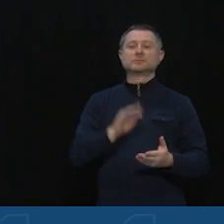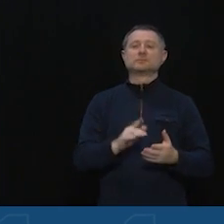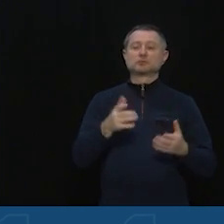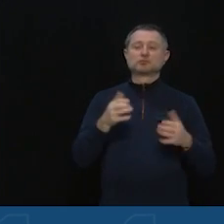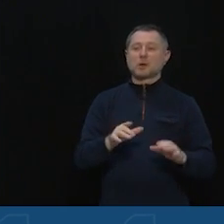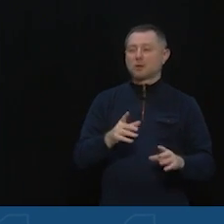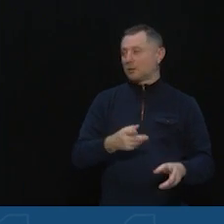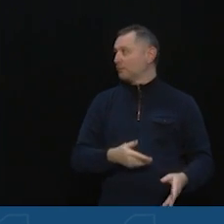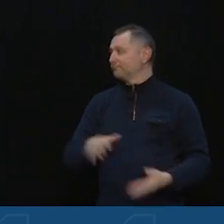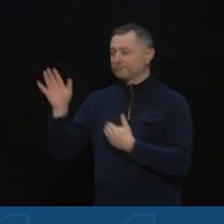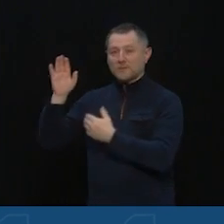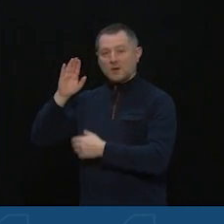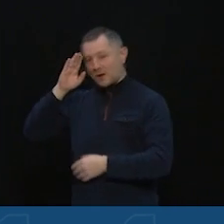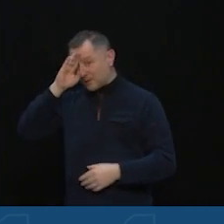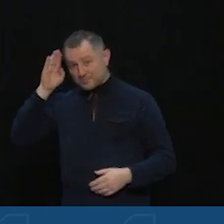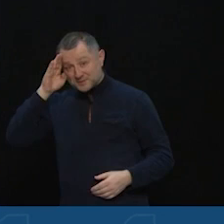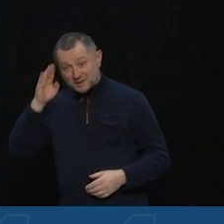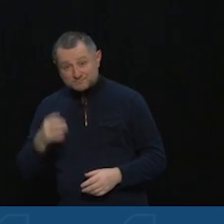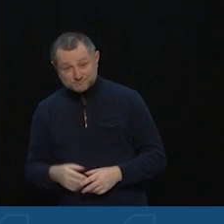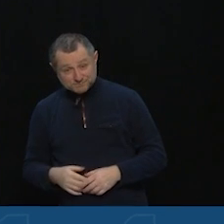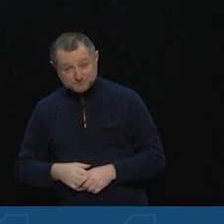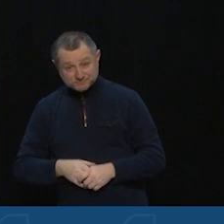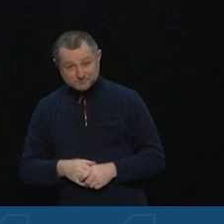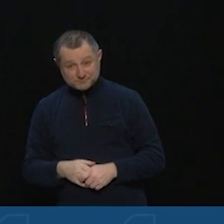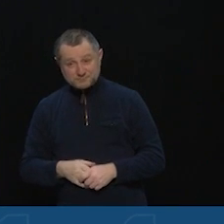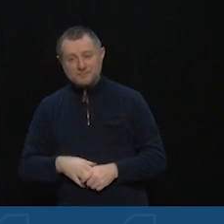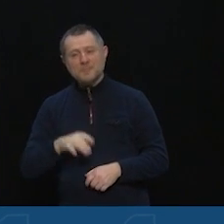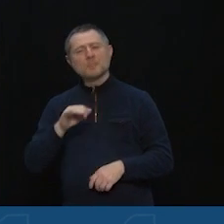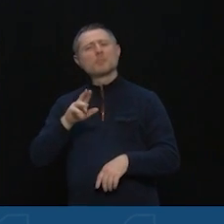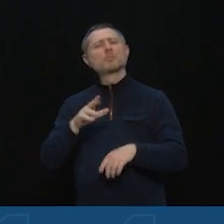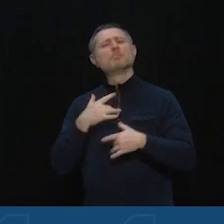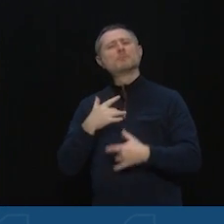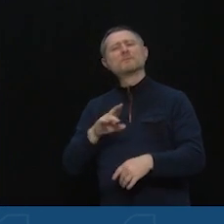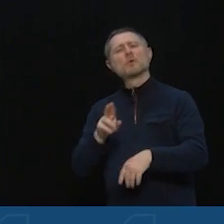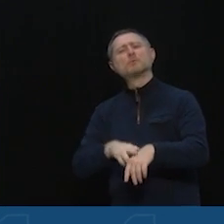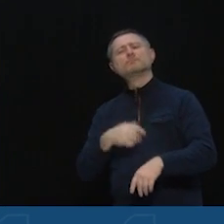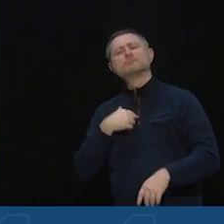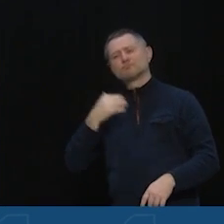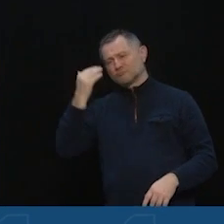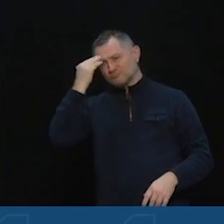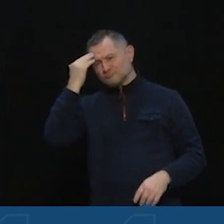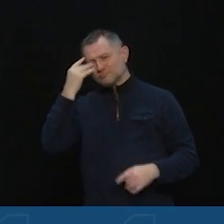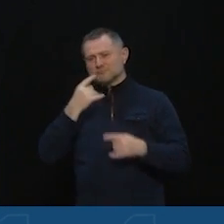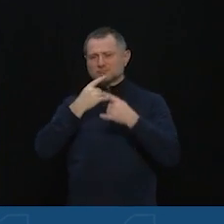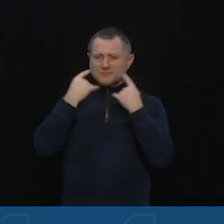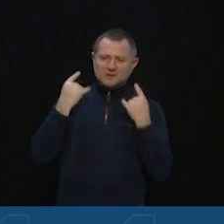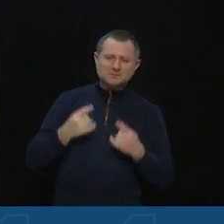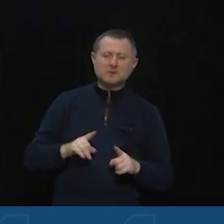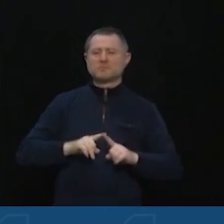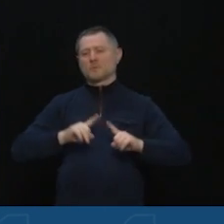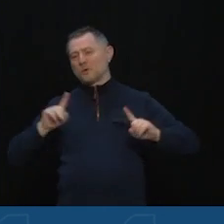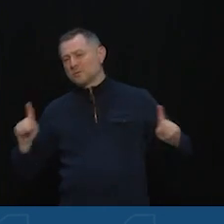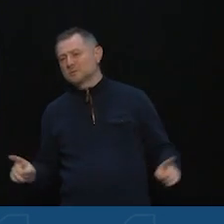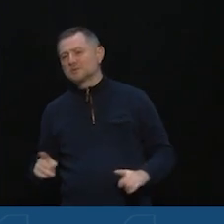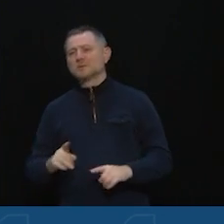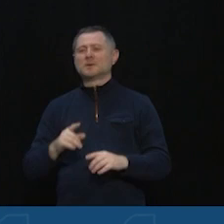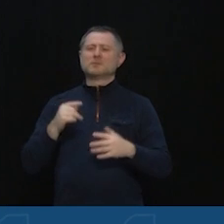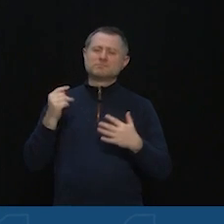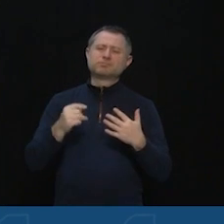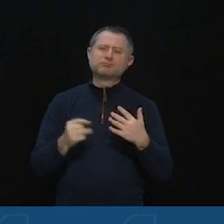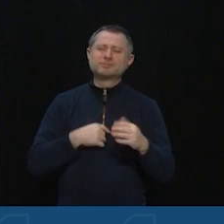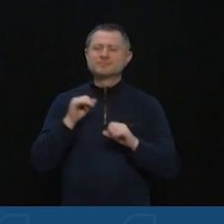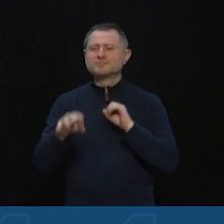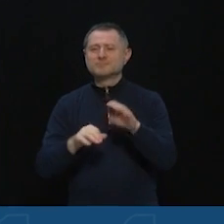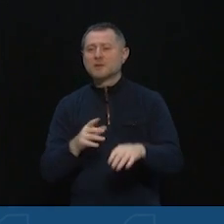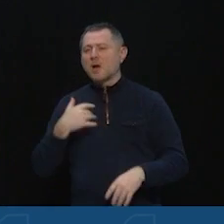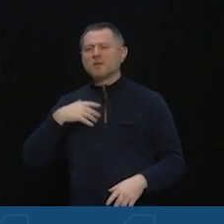from that. But of course, we know all about the masks and the distancing and the other tools that we